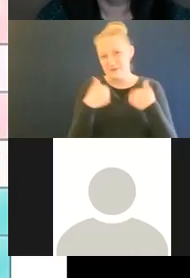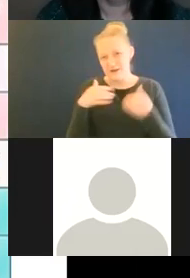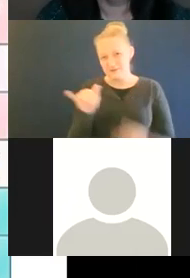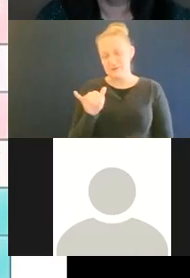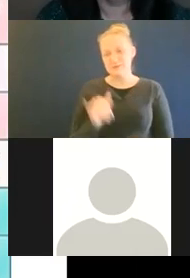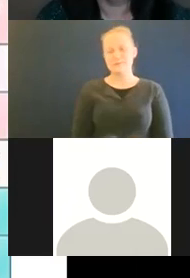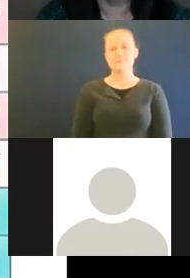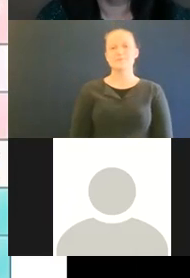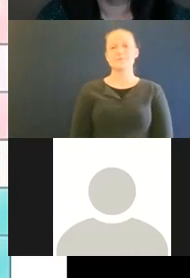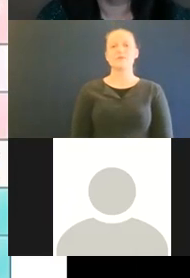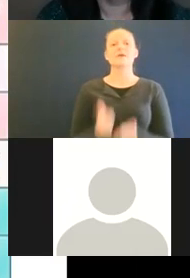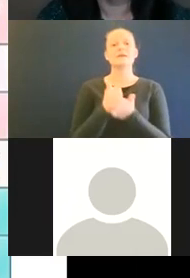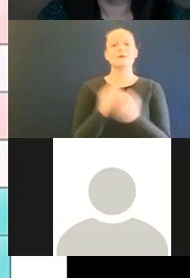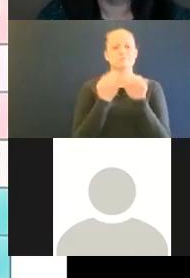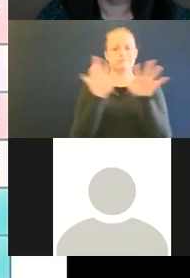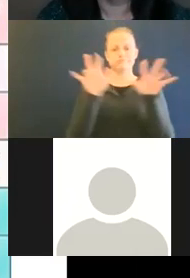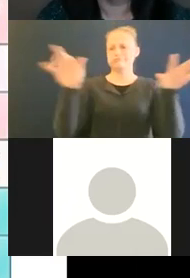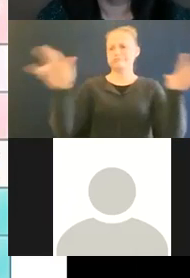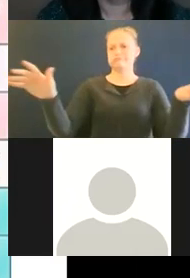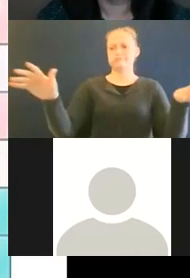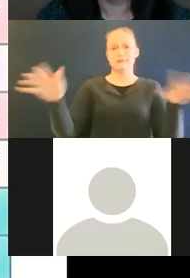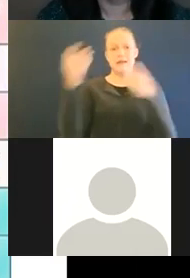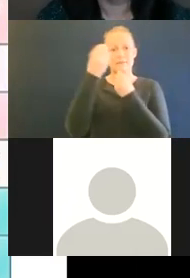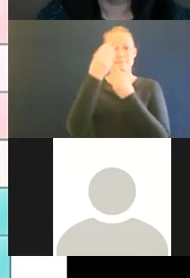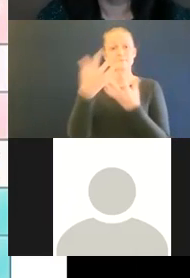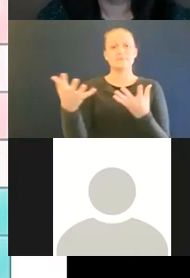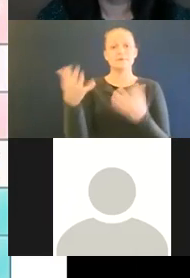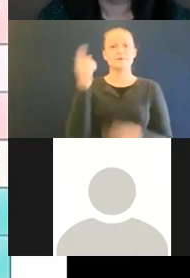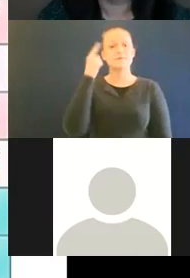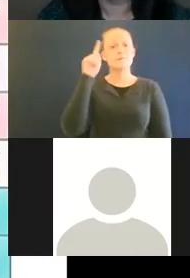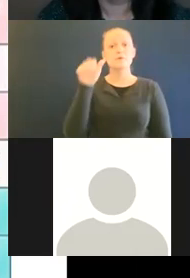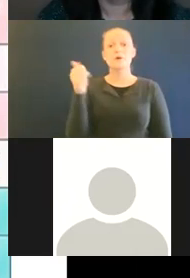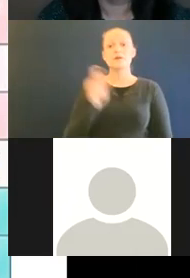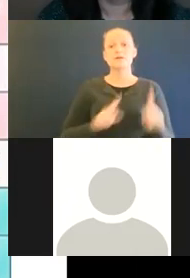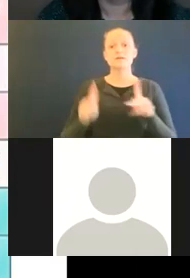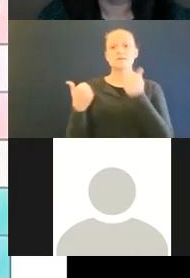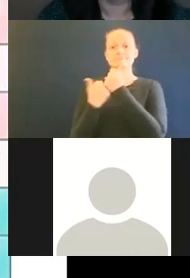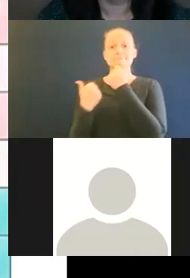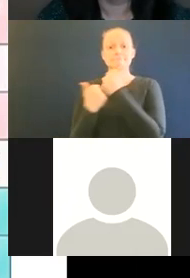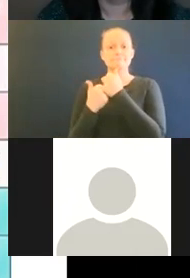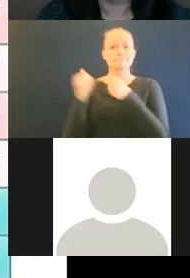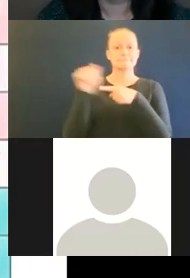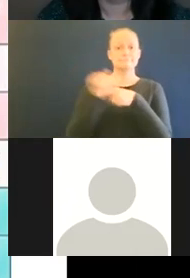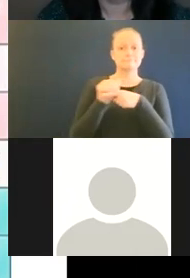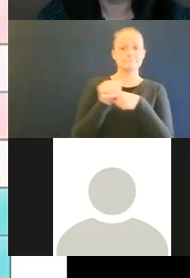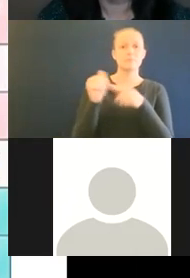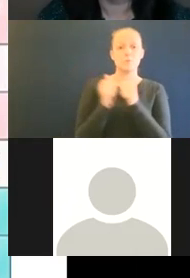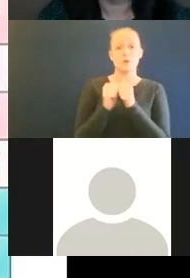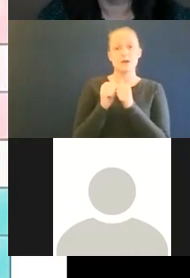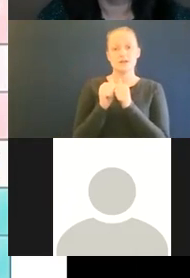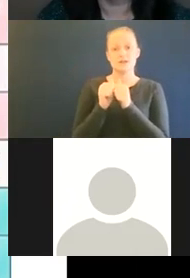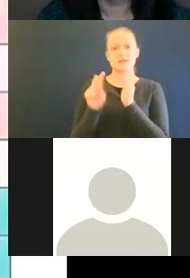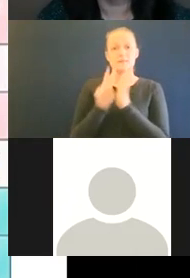help get the message out, to provide further training and support through the use of videos. So